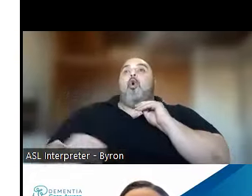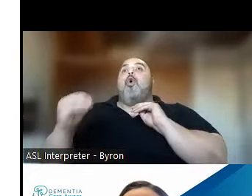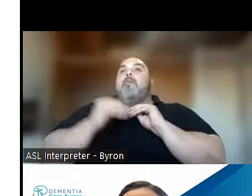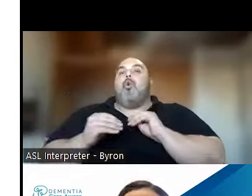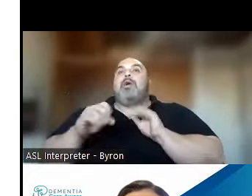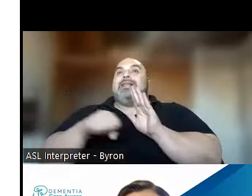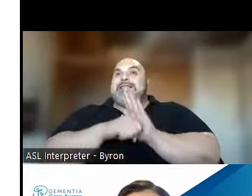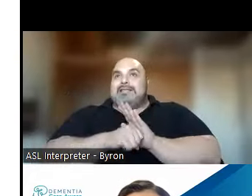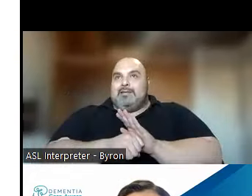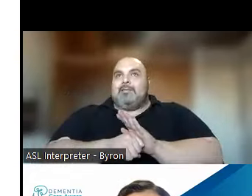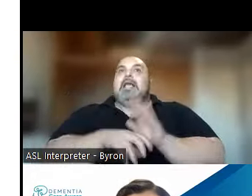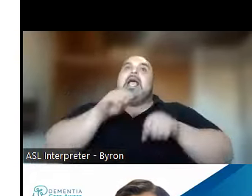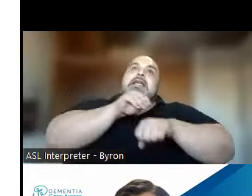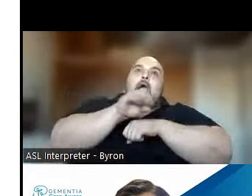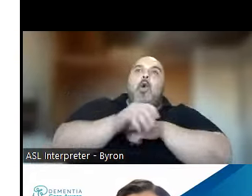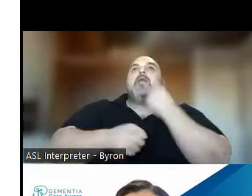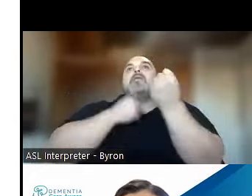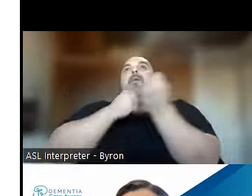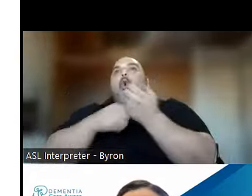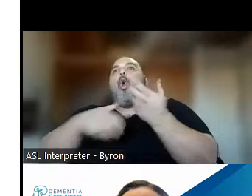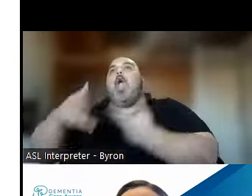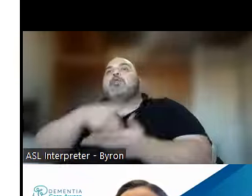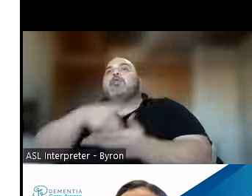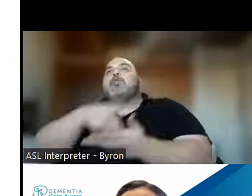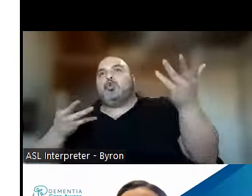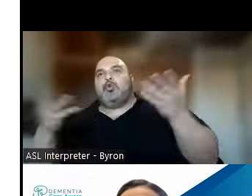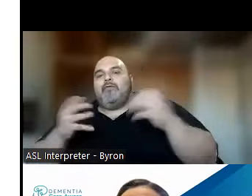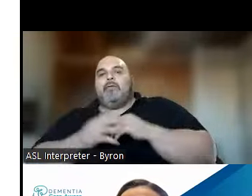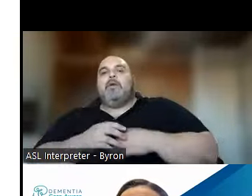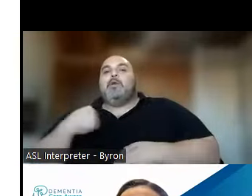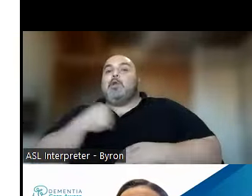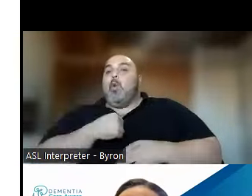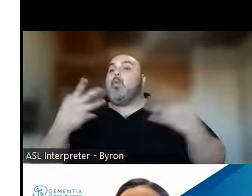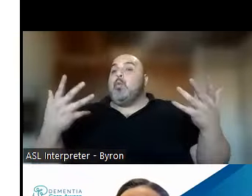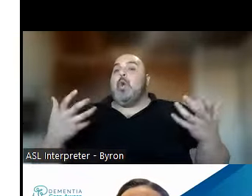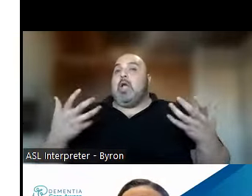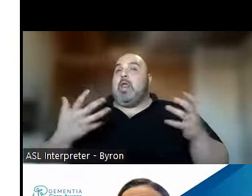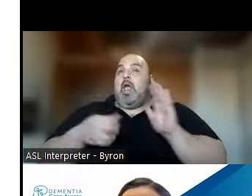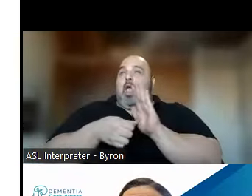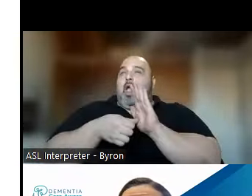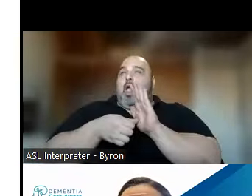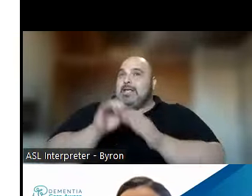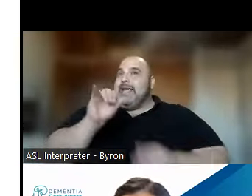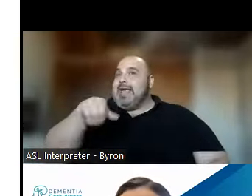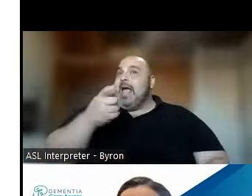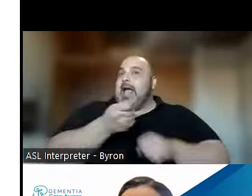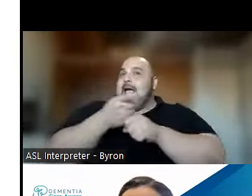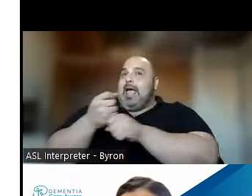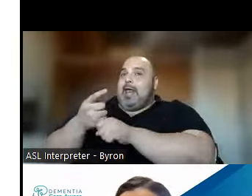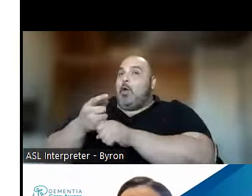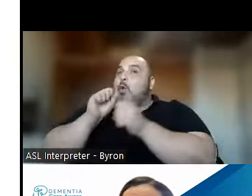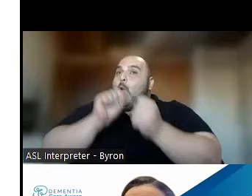support, and social services. So we really want to emphasize that an annual approach